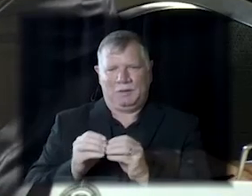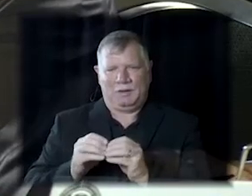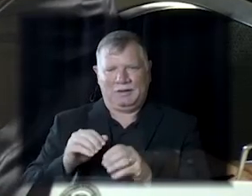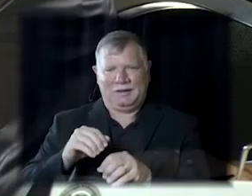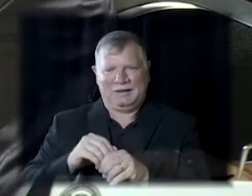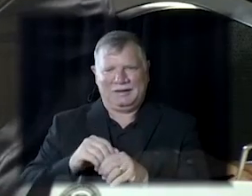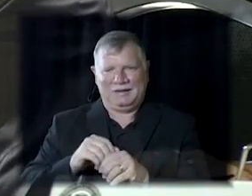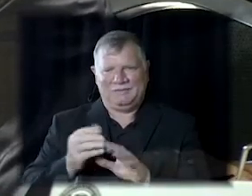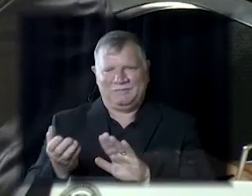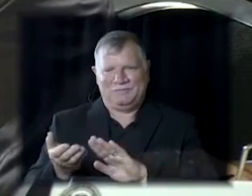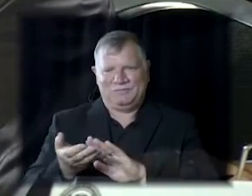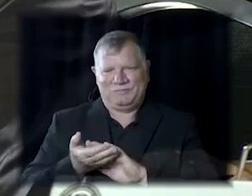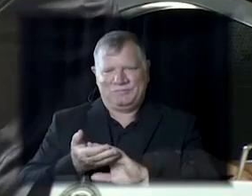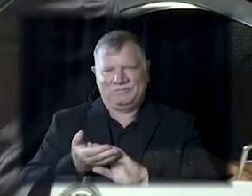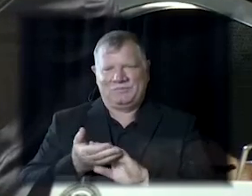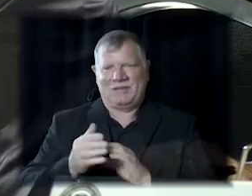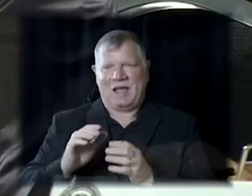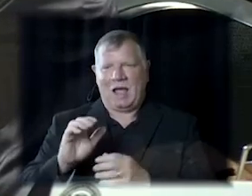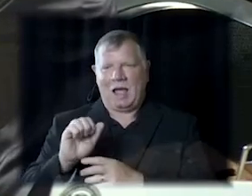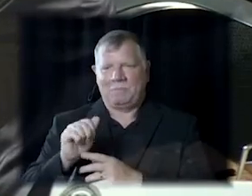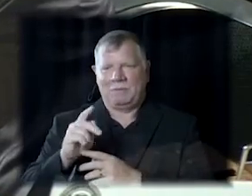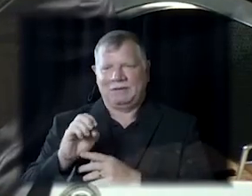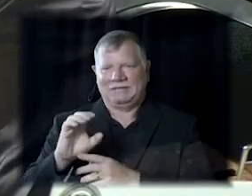in Appendix C here too.